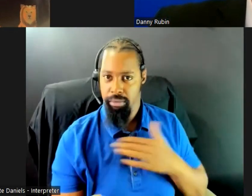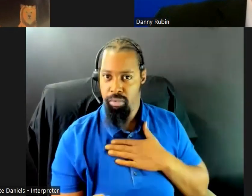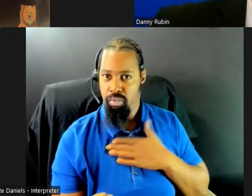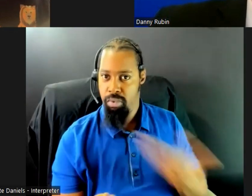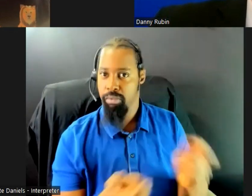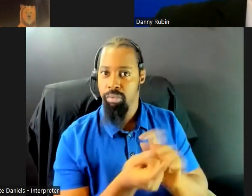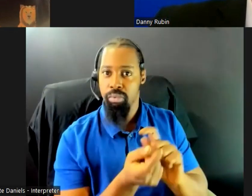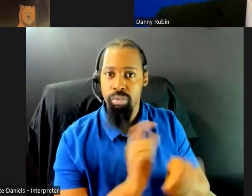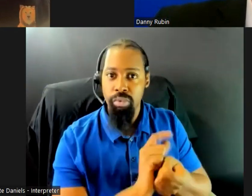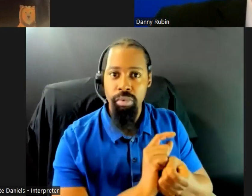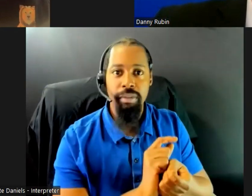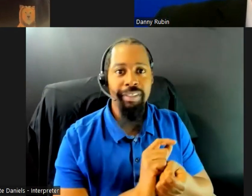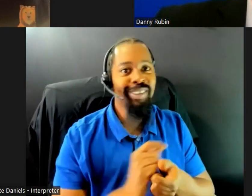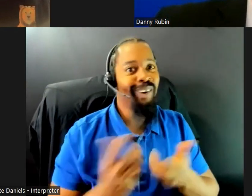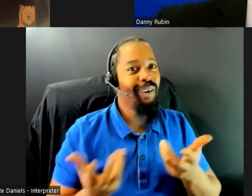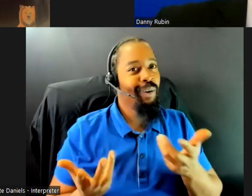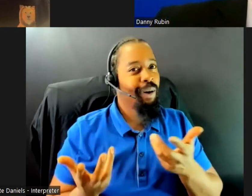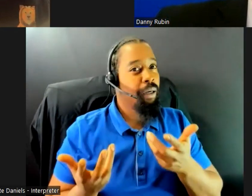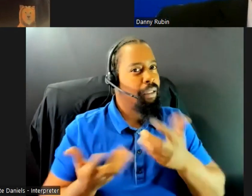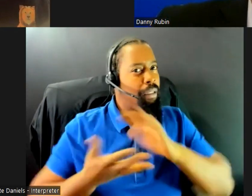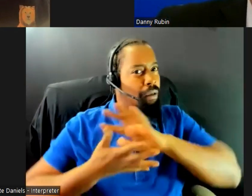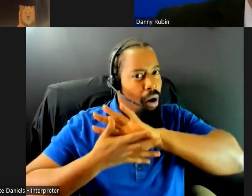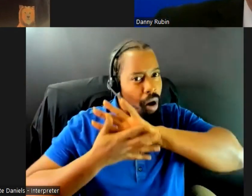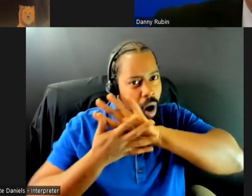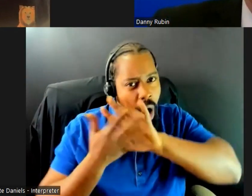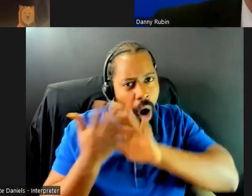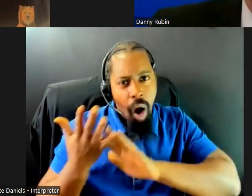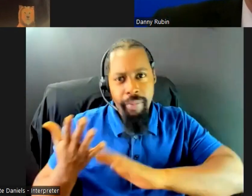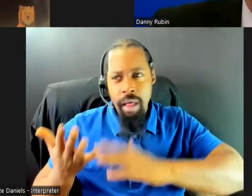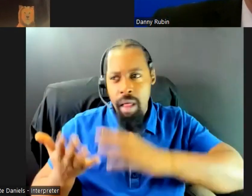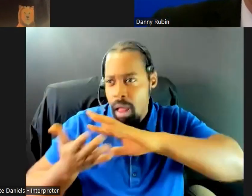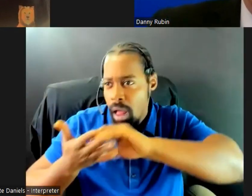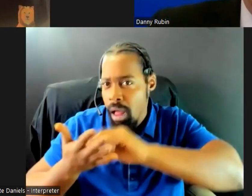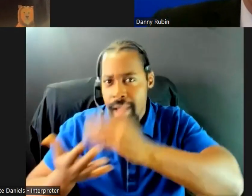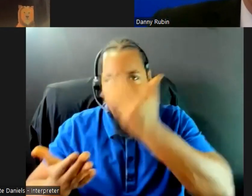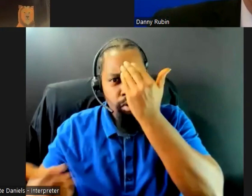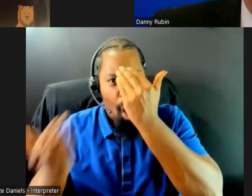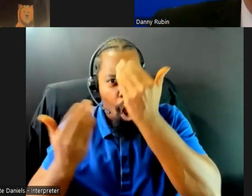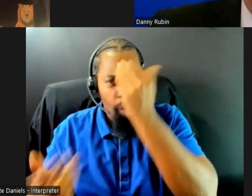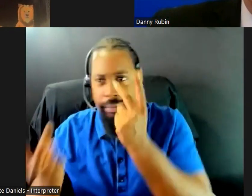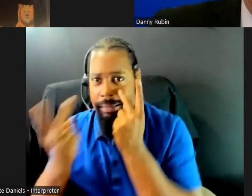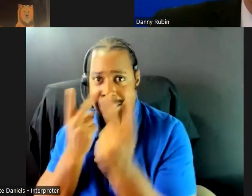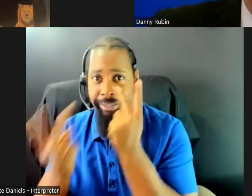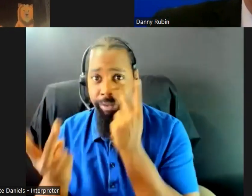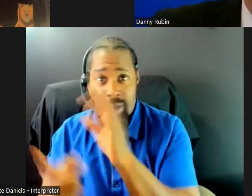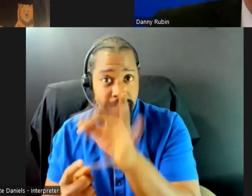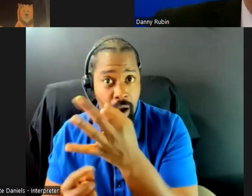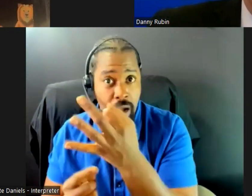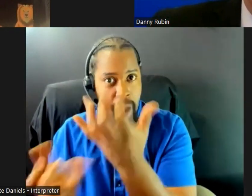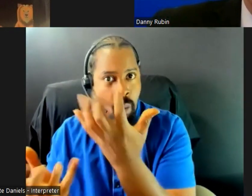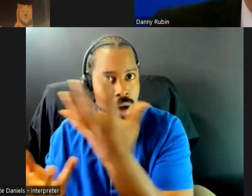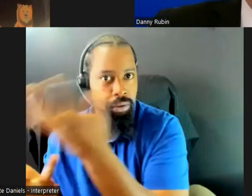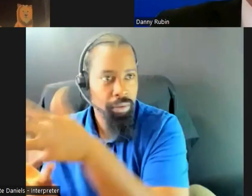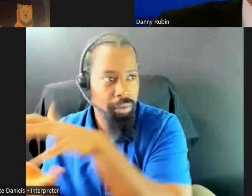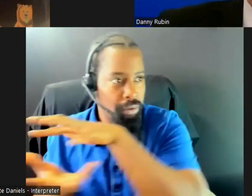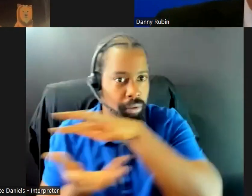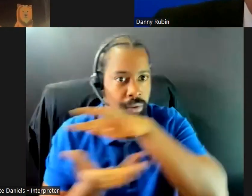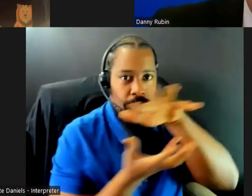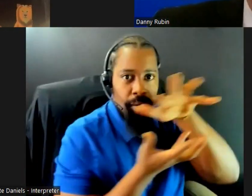that I brought with me from Paris, all the knowledge of couture and high fashion, to an industry that was kind